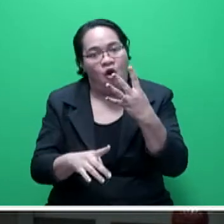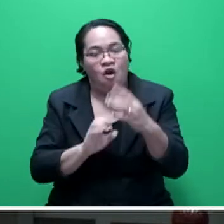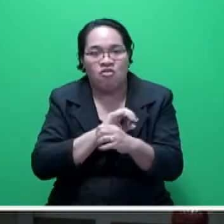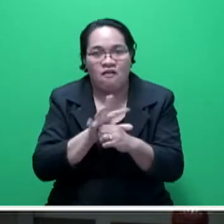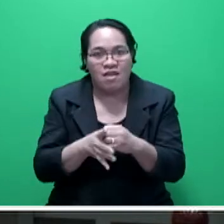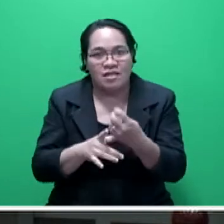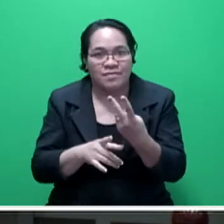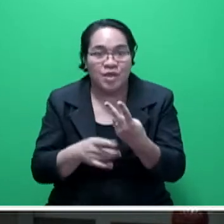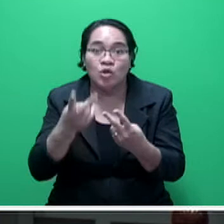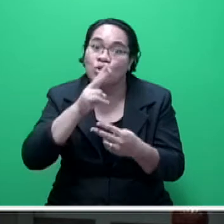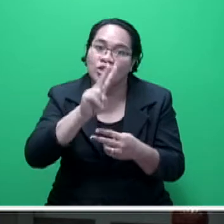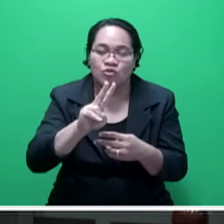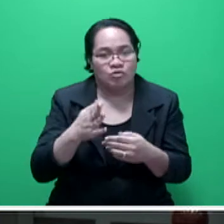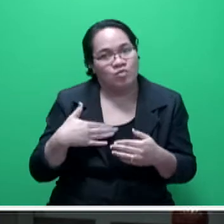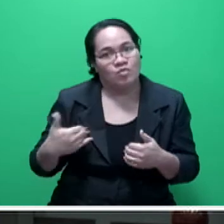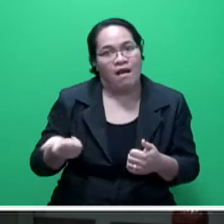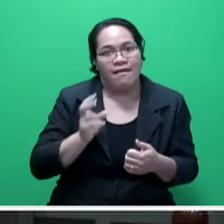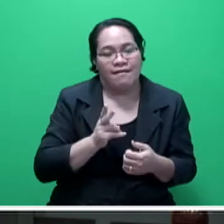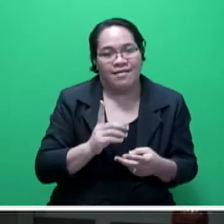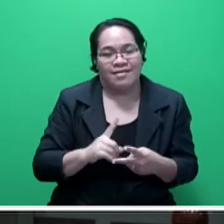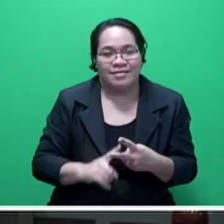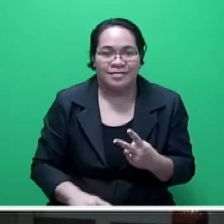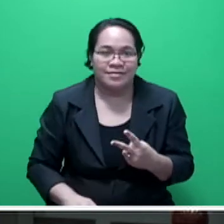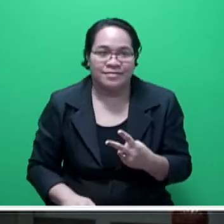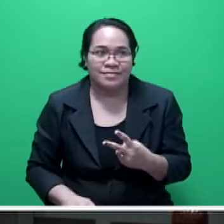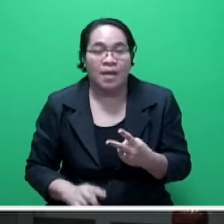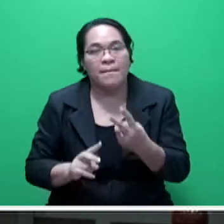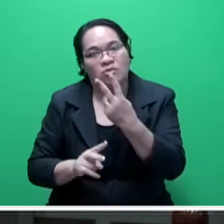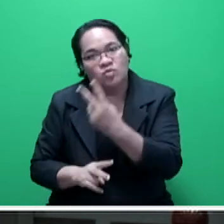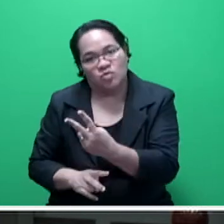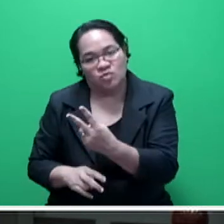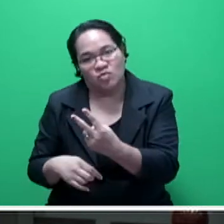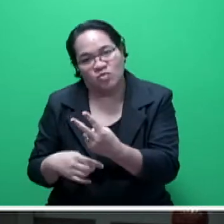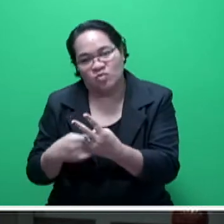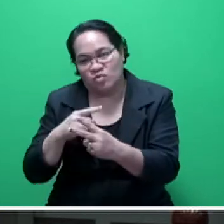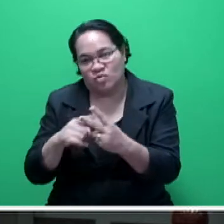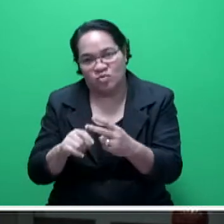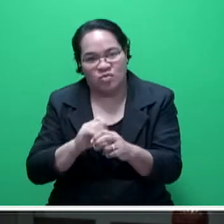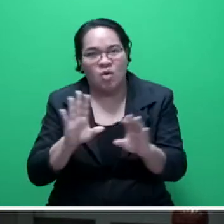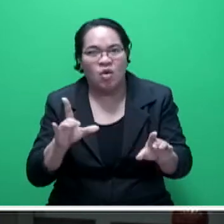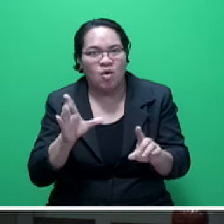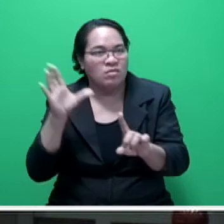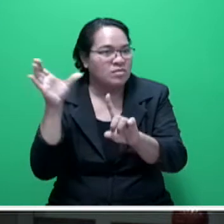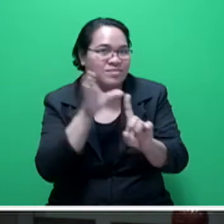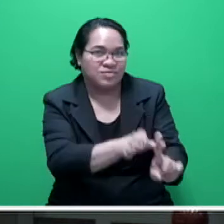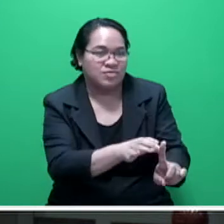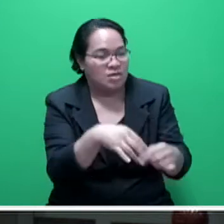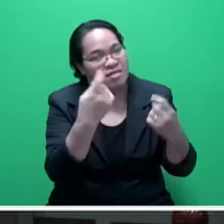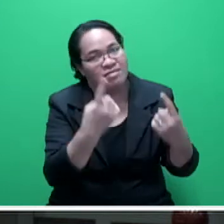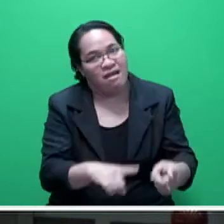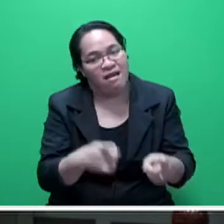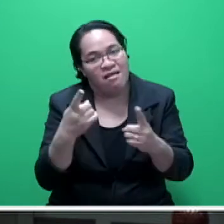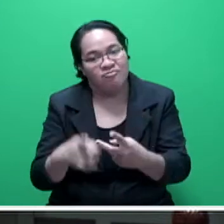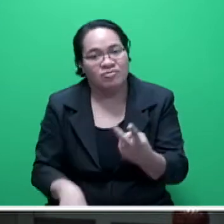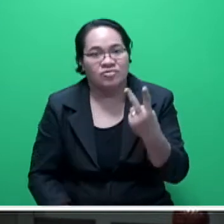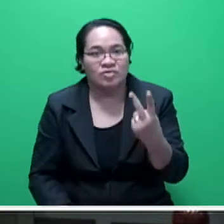22 have recovered, and we had 2 border quarantine cases that passed on. We're also aware